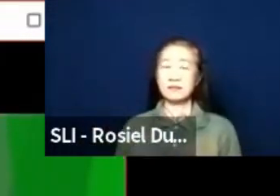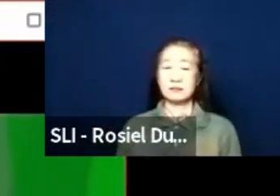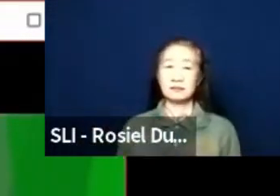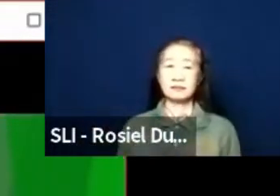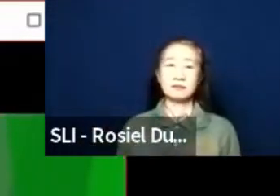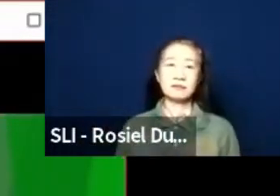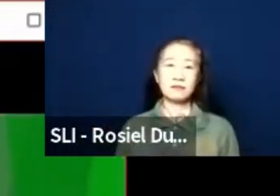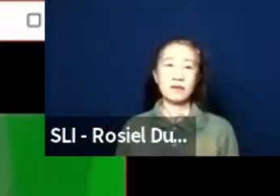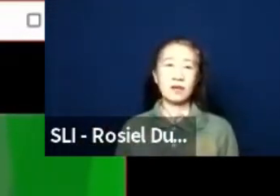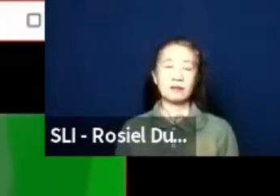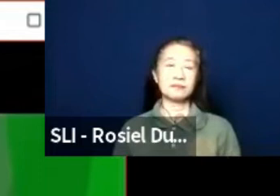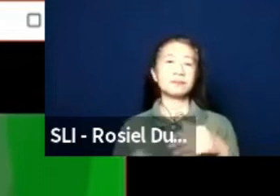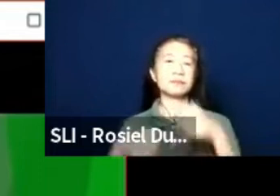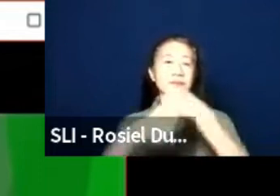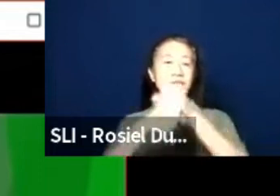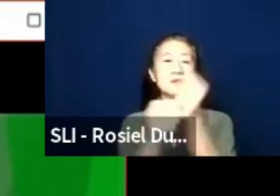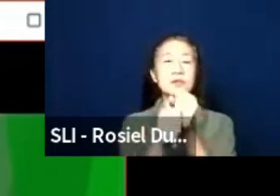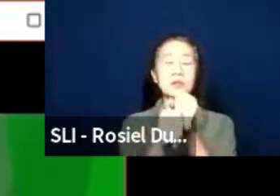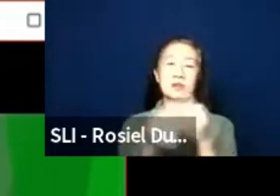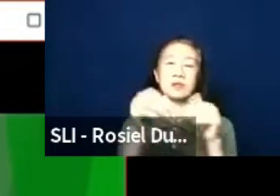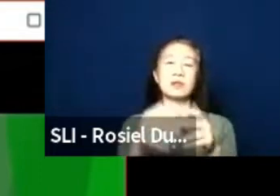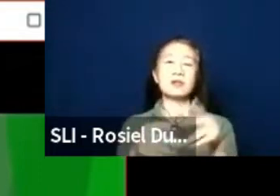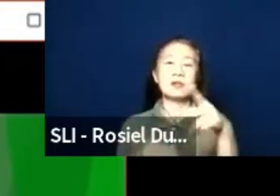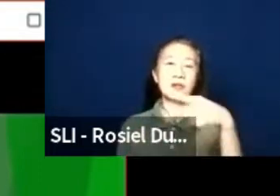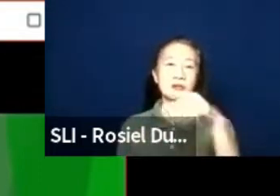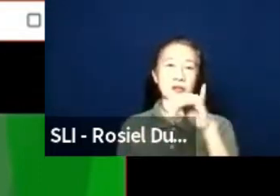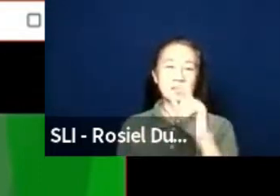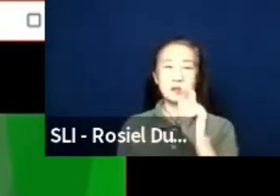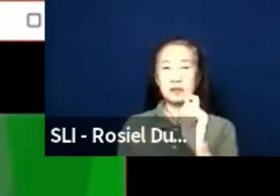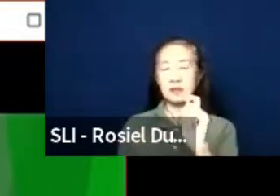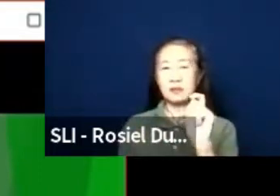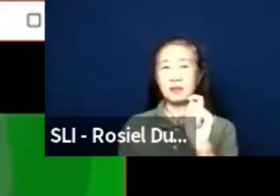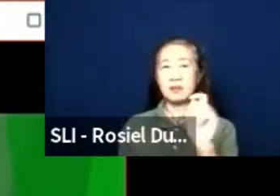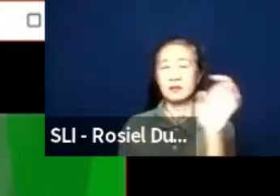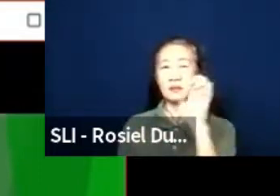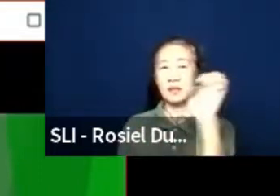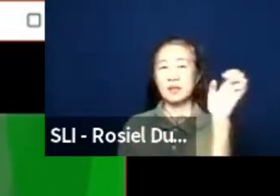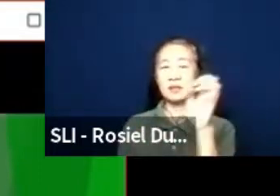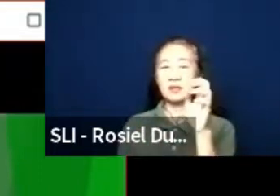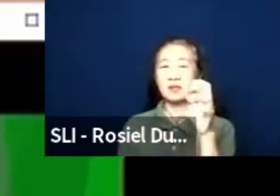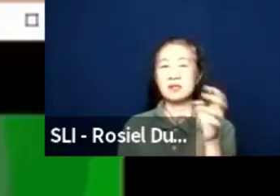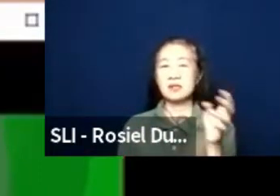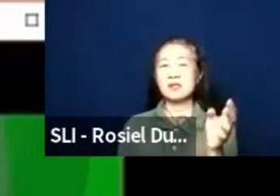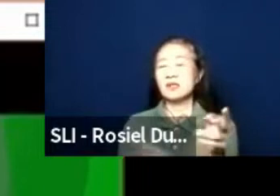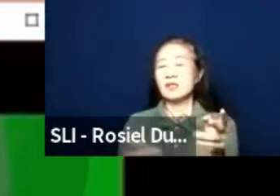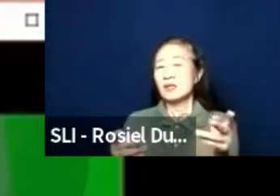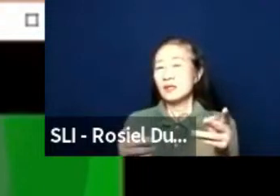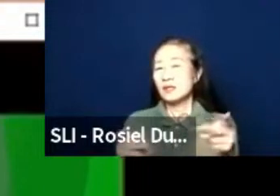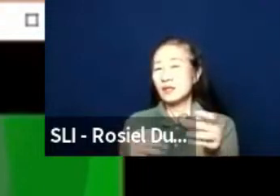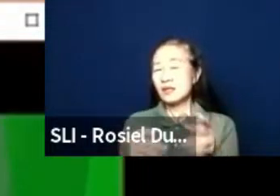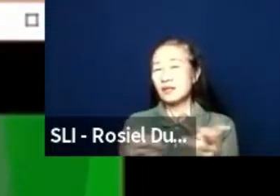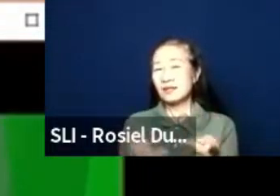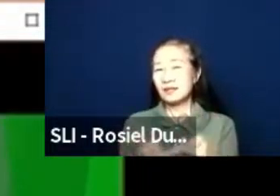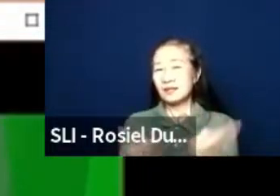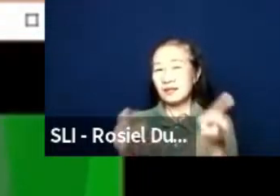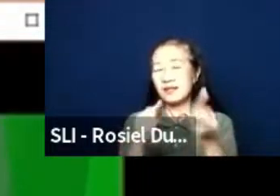build a kit. An emergency kit should have items to meet your individual needs